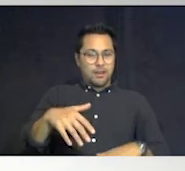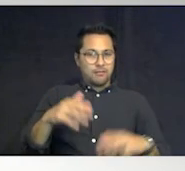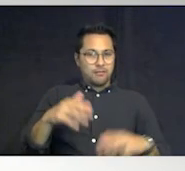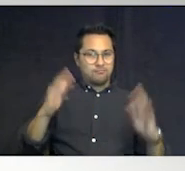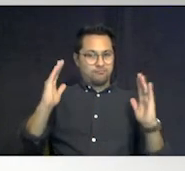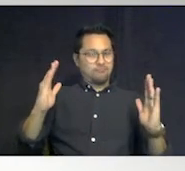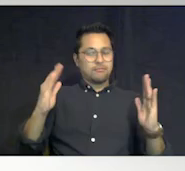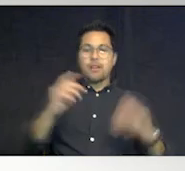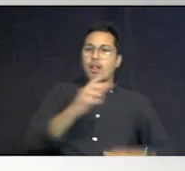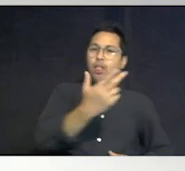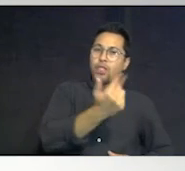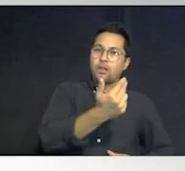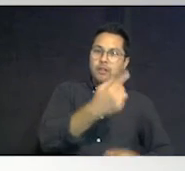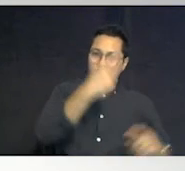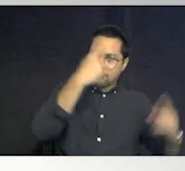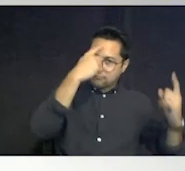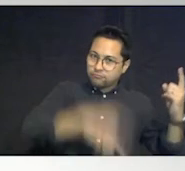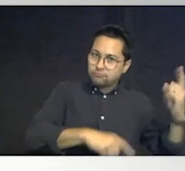agreement.